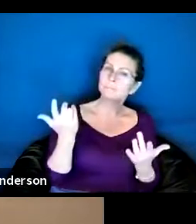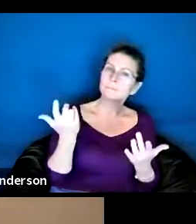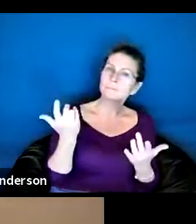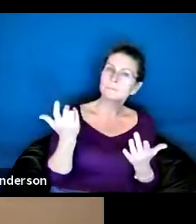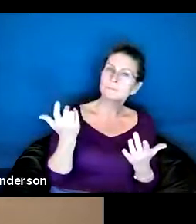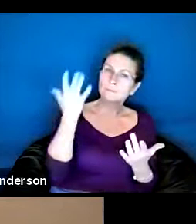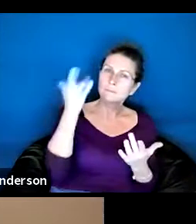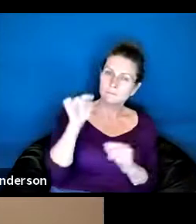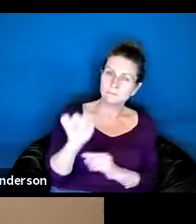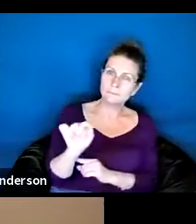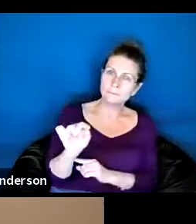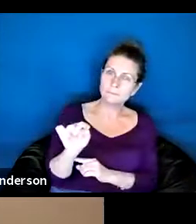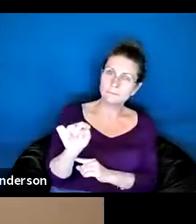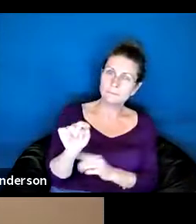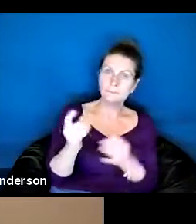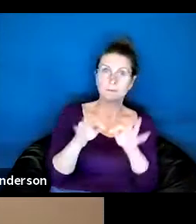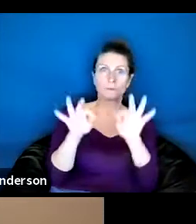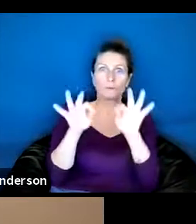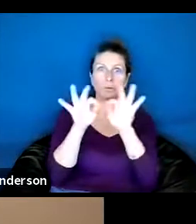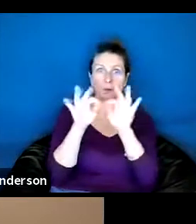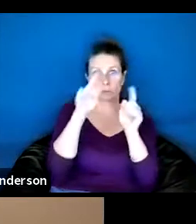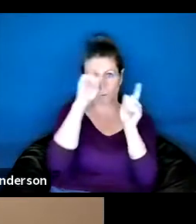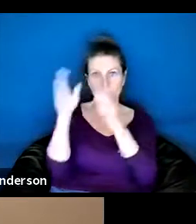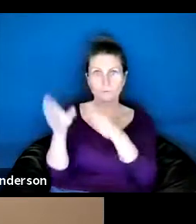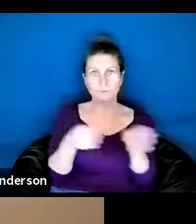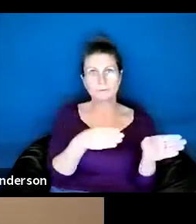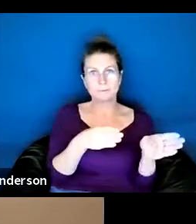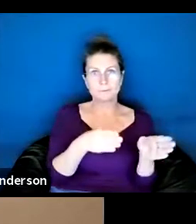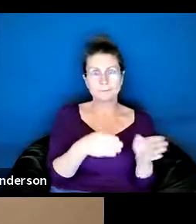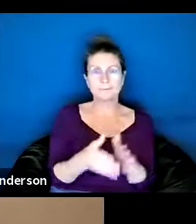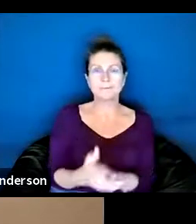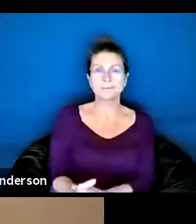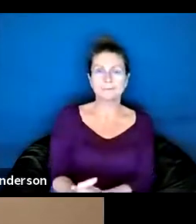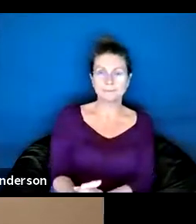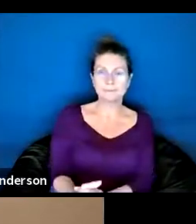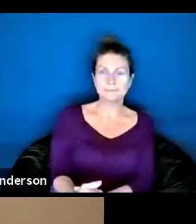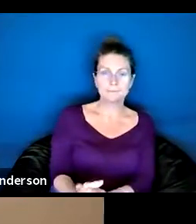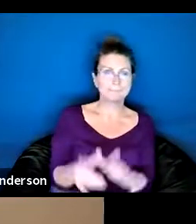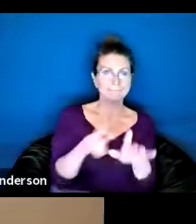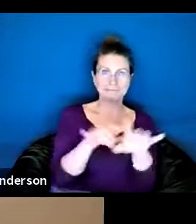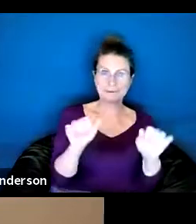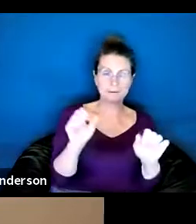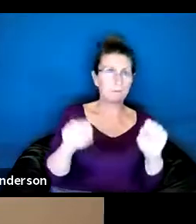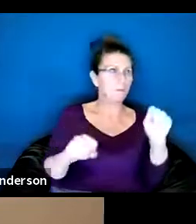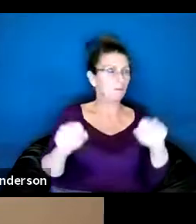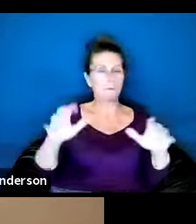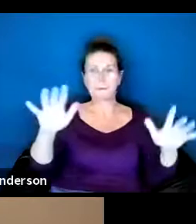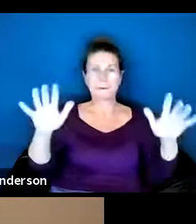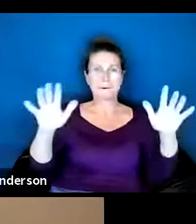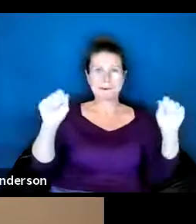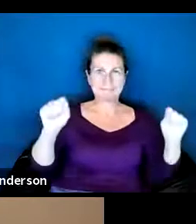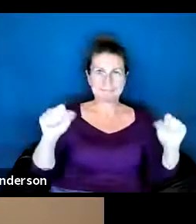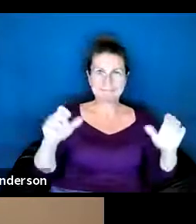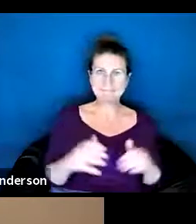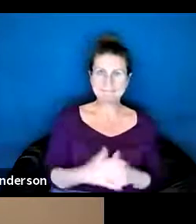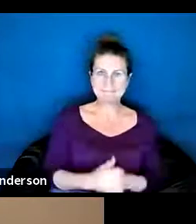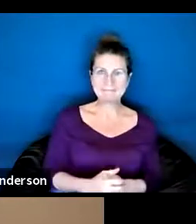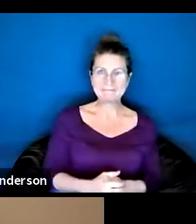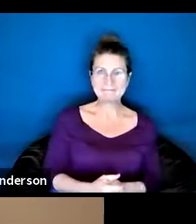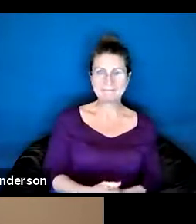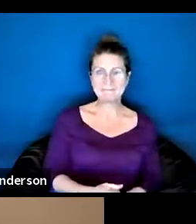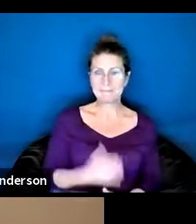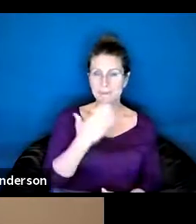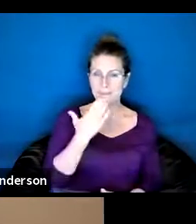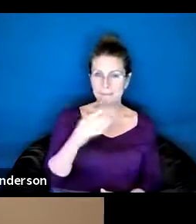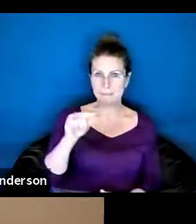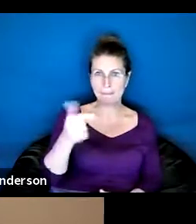these are so important as strategies. Yeah, it's a great. Stephen, you. Yes. Uh, Thanks, Dame